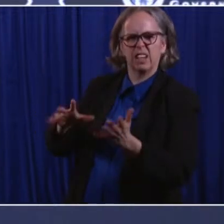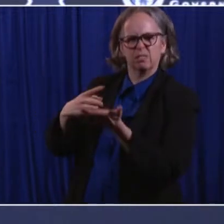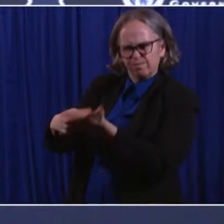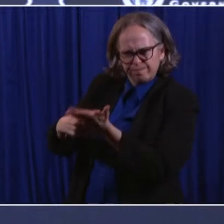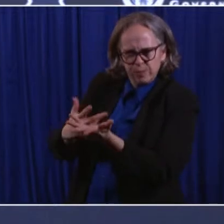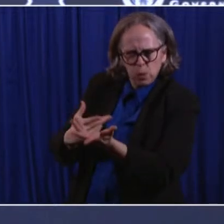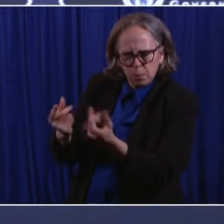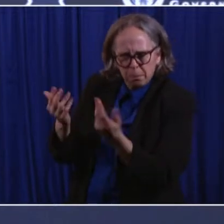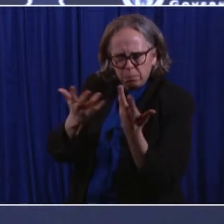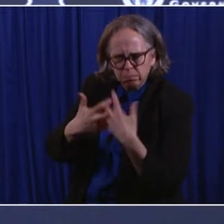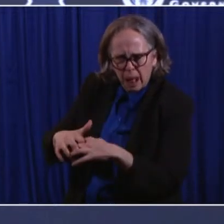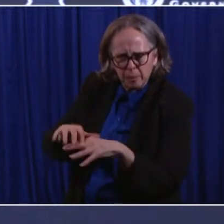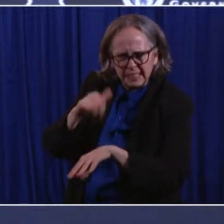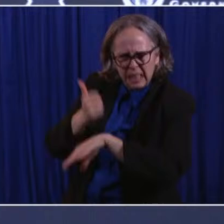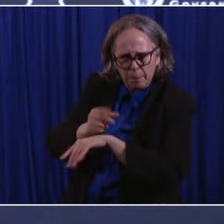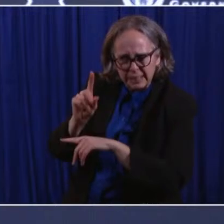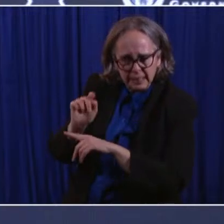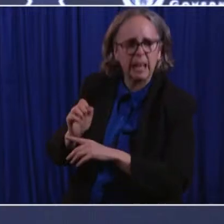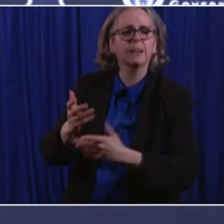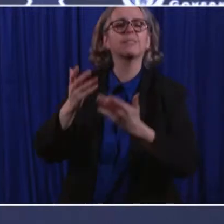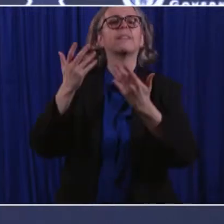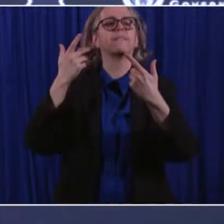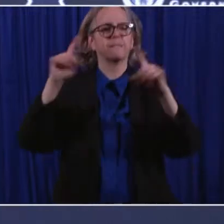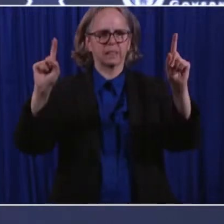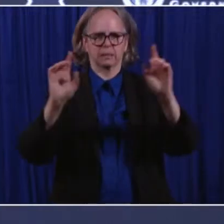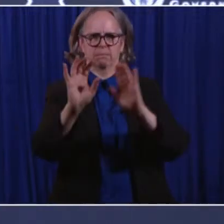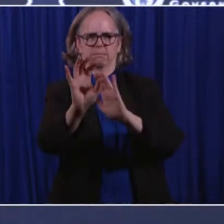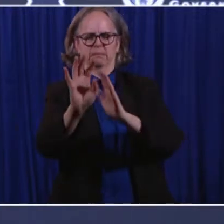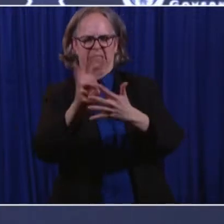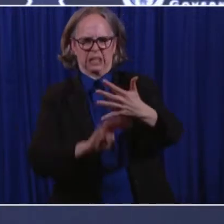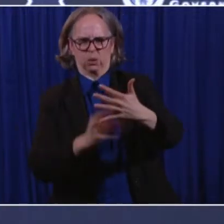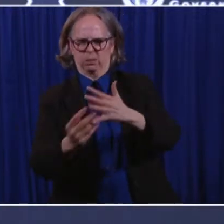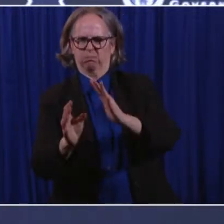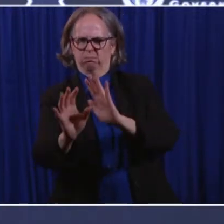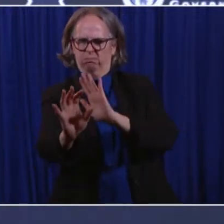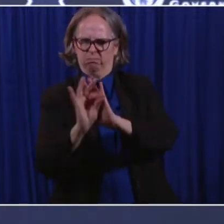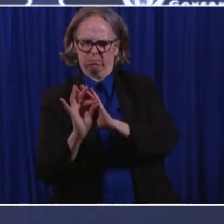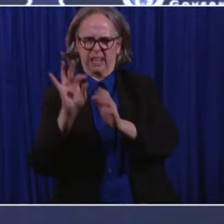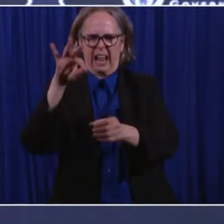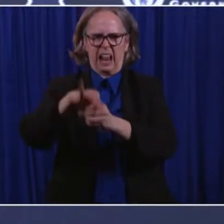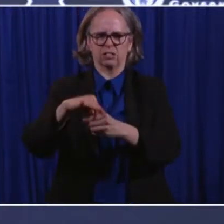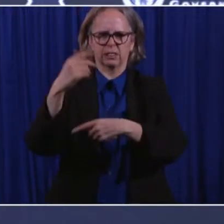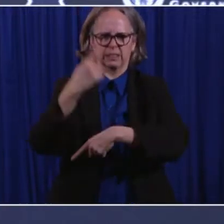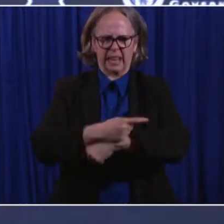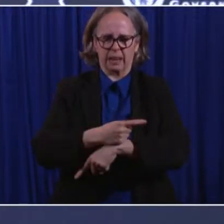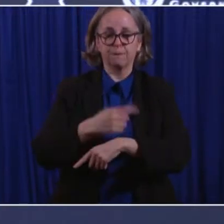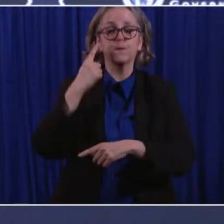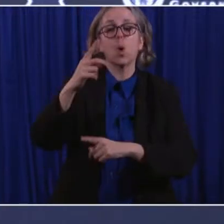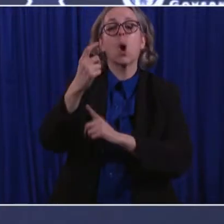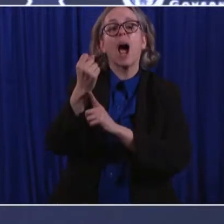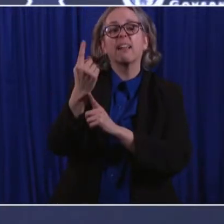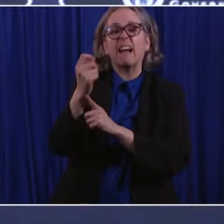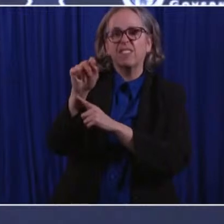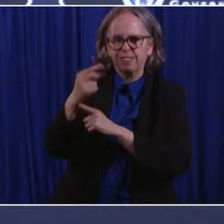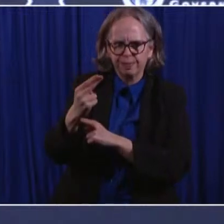are scheduling the election of the 11th Congressional District to hold a special election on November